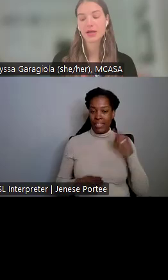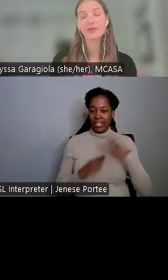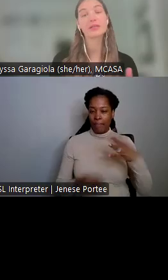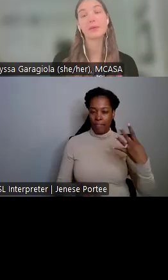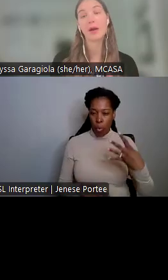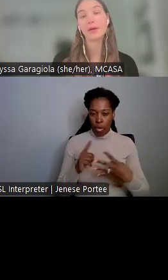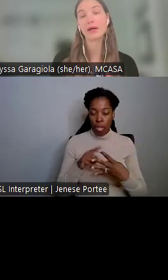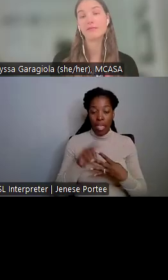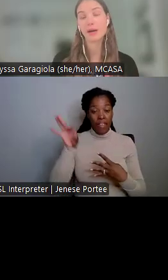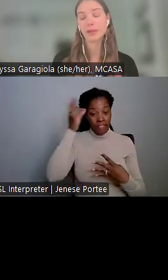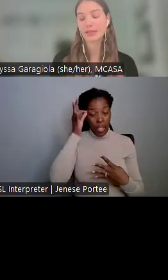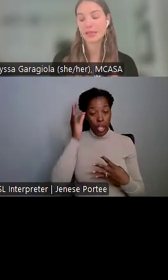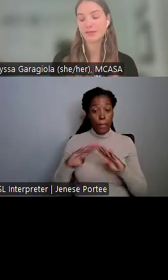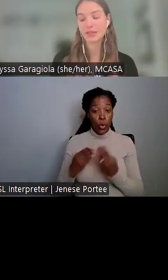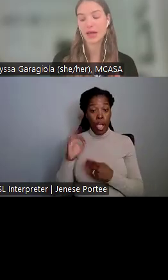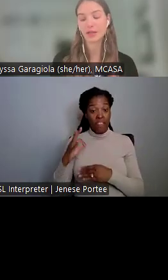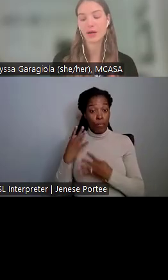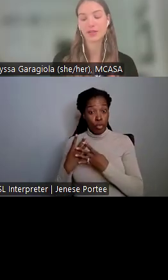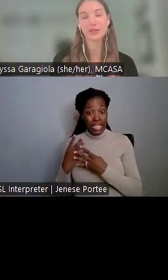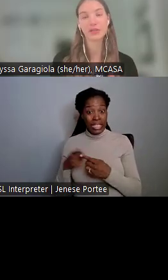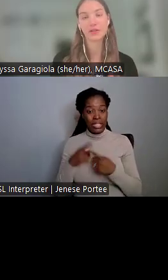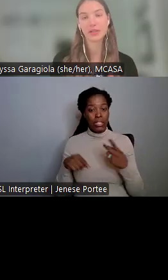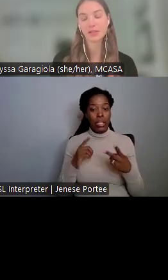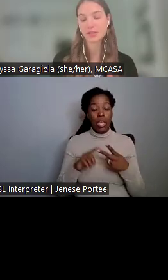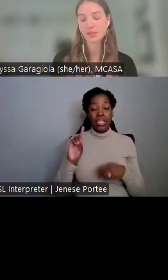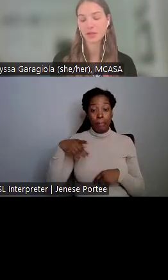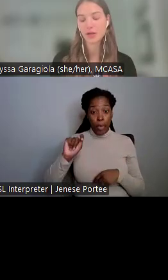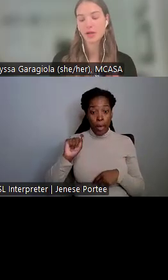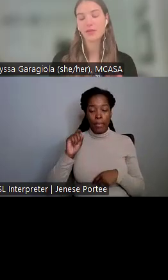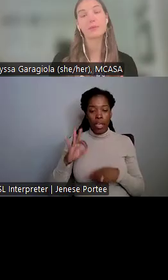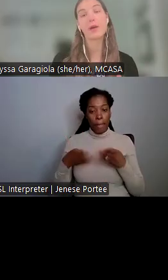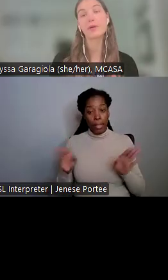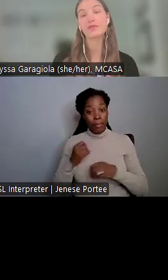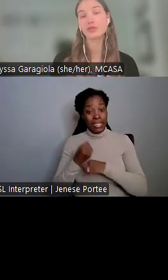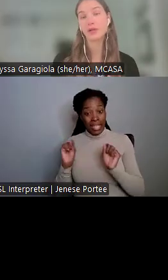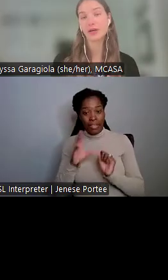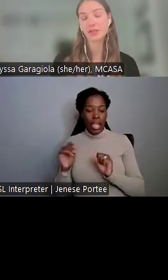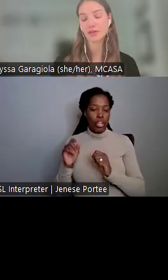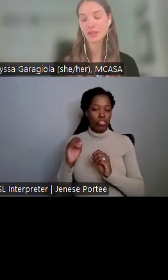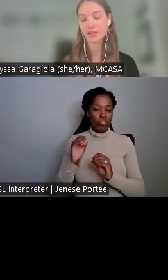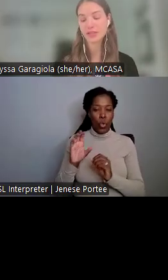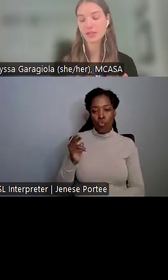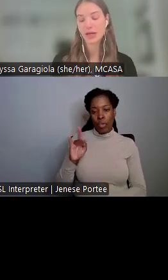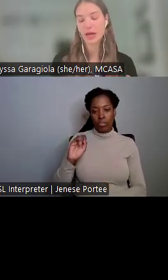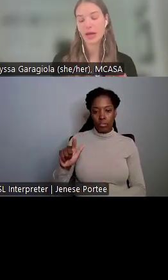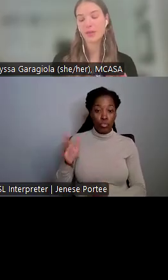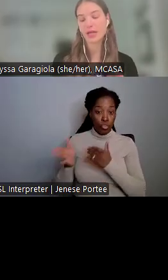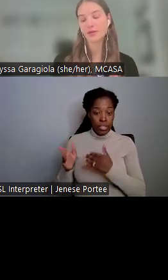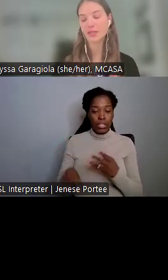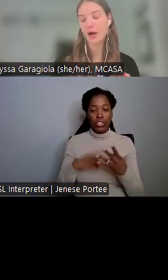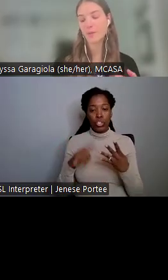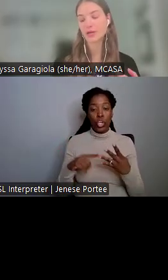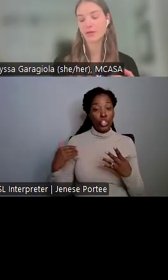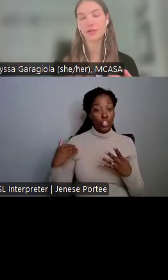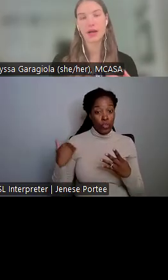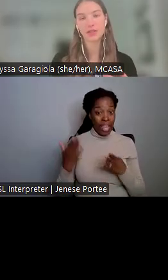Prisons, the Department of Public Safety and Correctional Services, the Department of Juvenile Services, and the